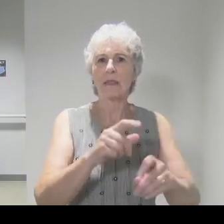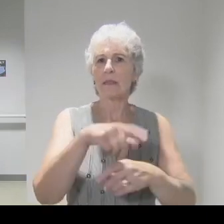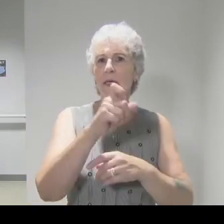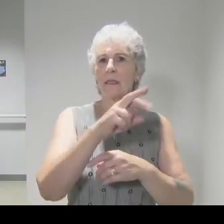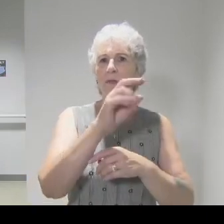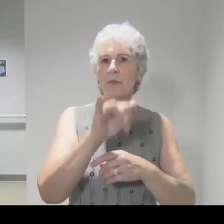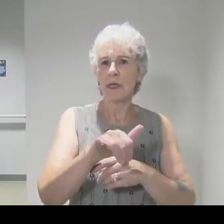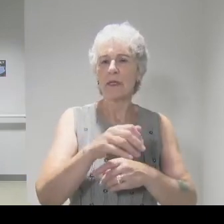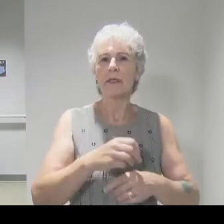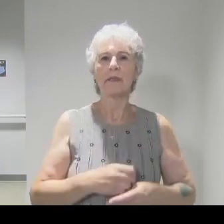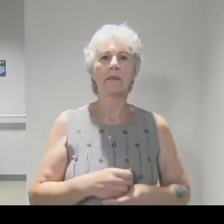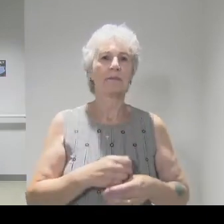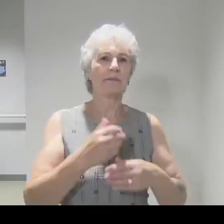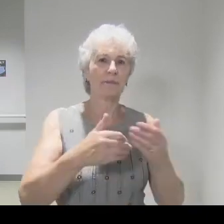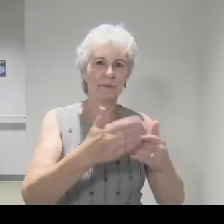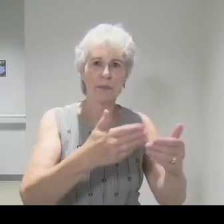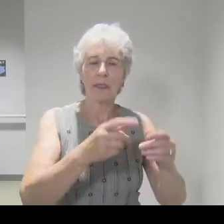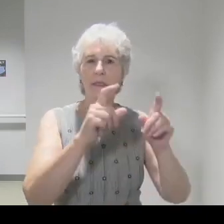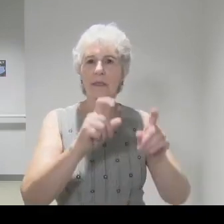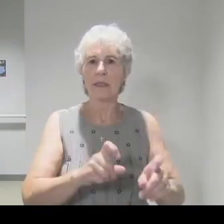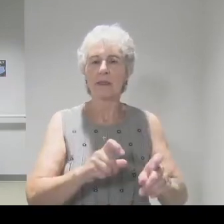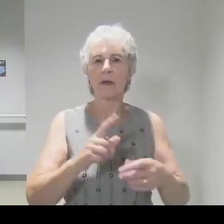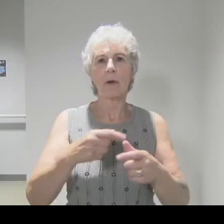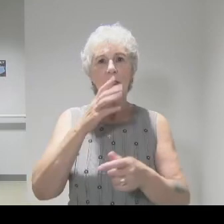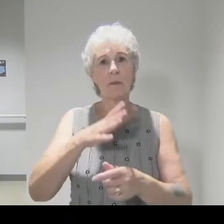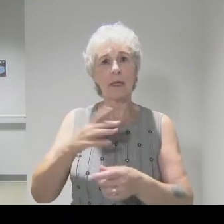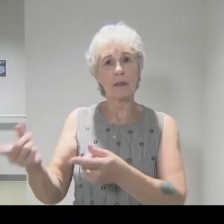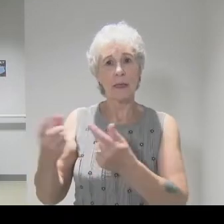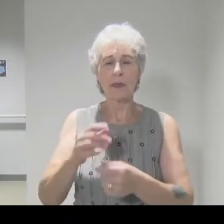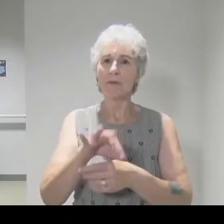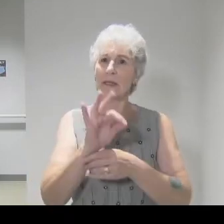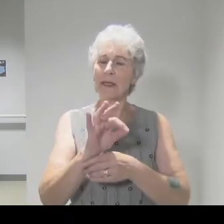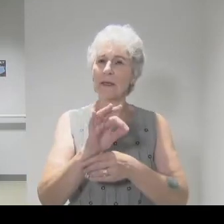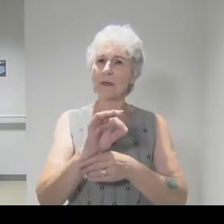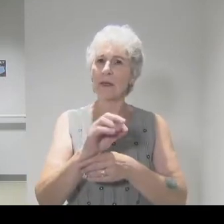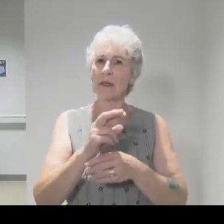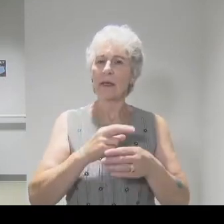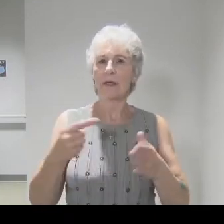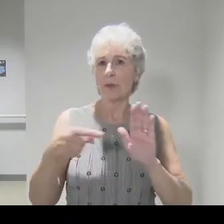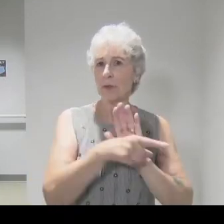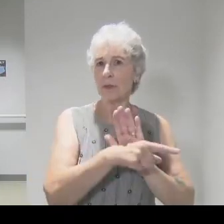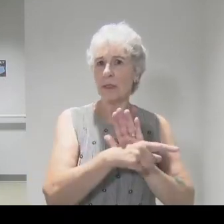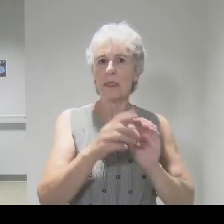EKG. And when the man came in to find out the results, he saw on the